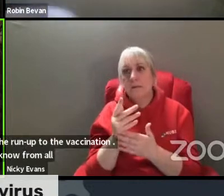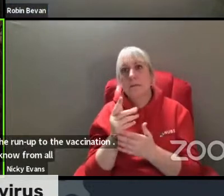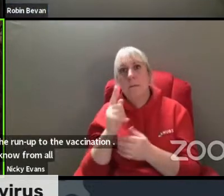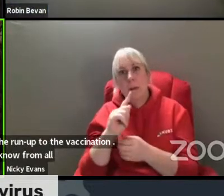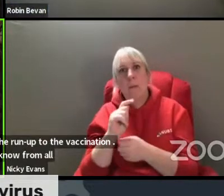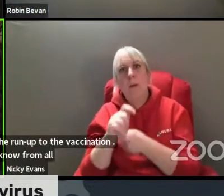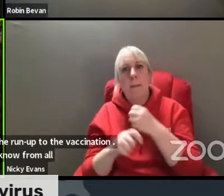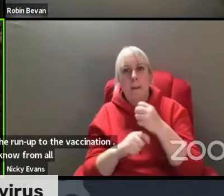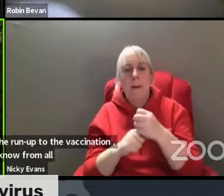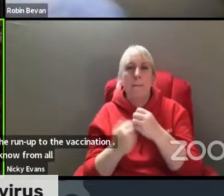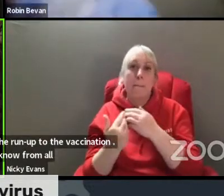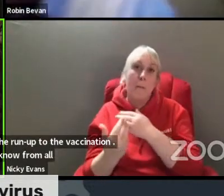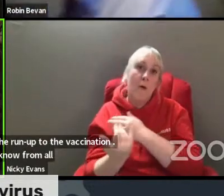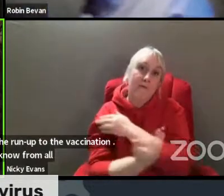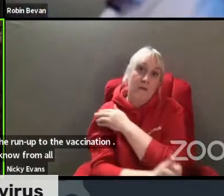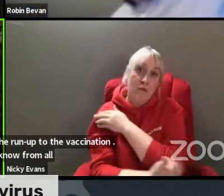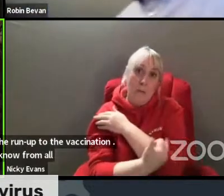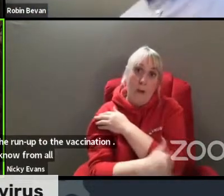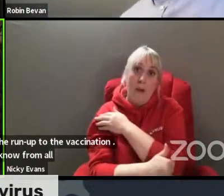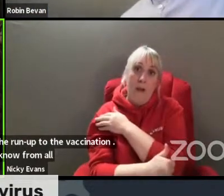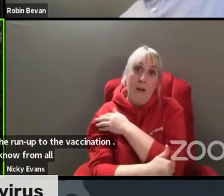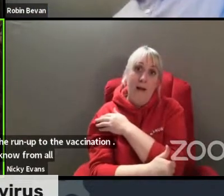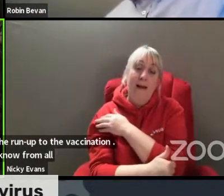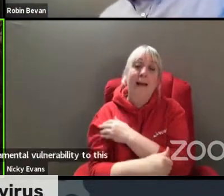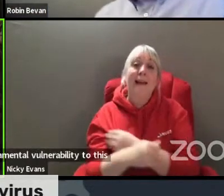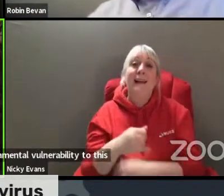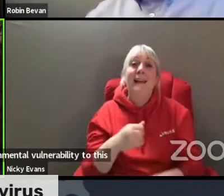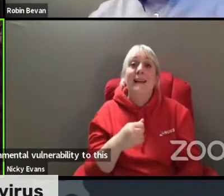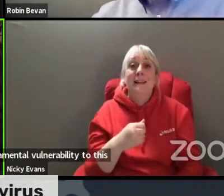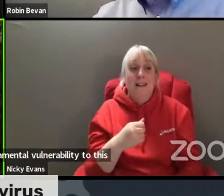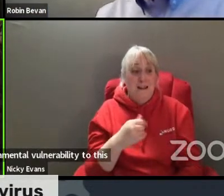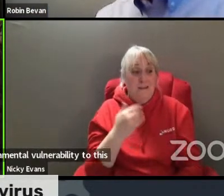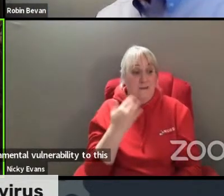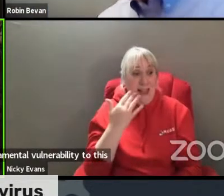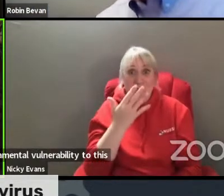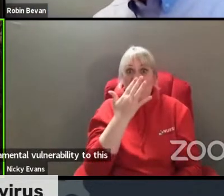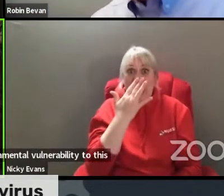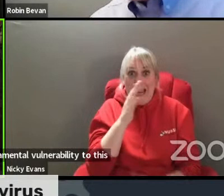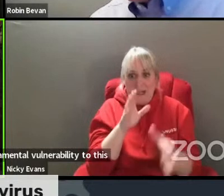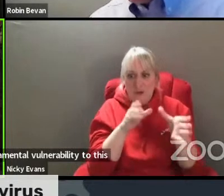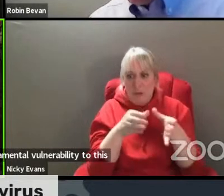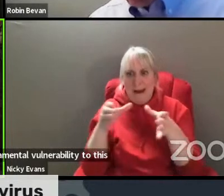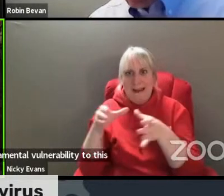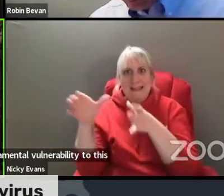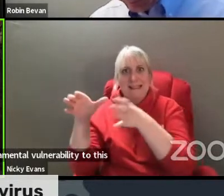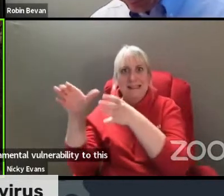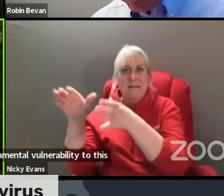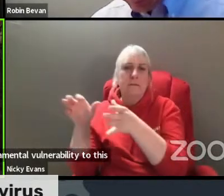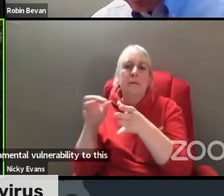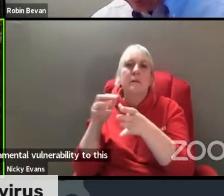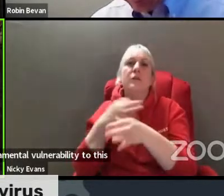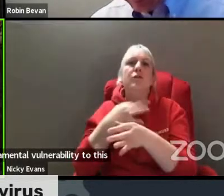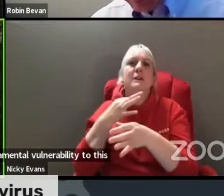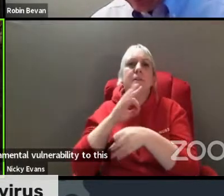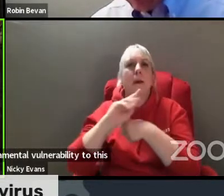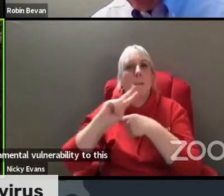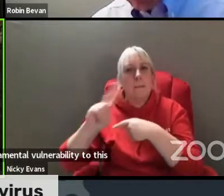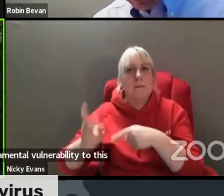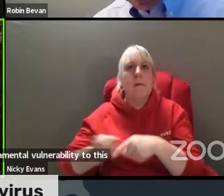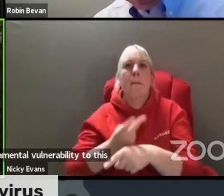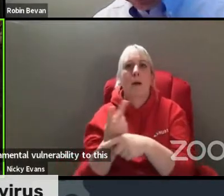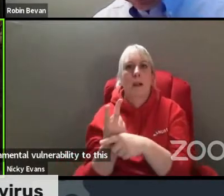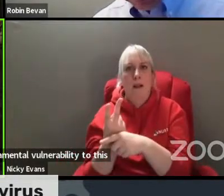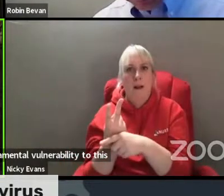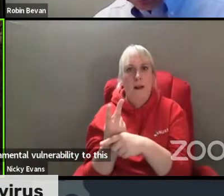you double the risk. So that there is much more risk for older staff than for younger staff. And those risks